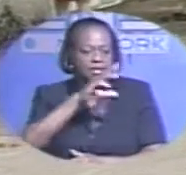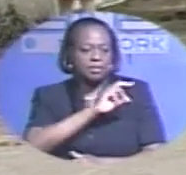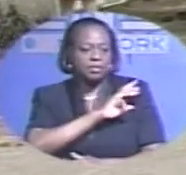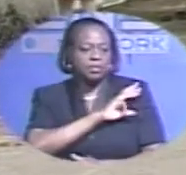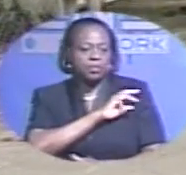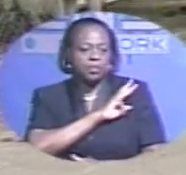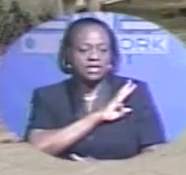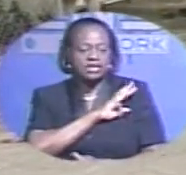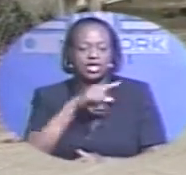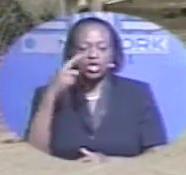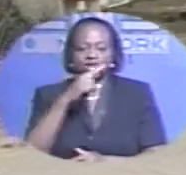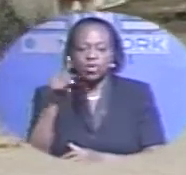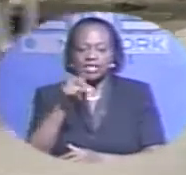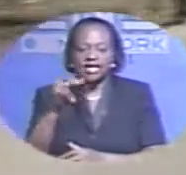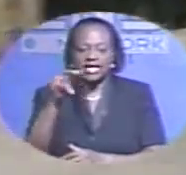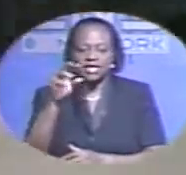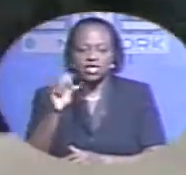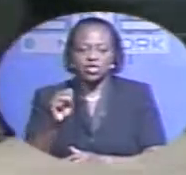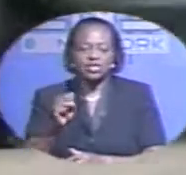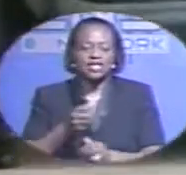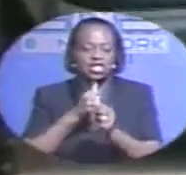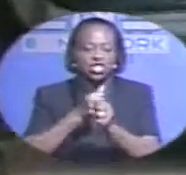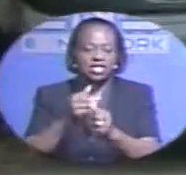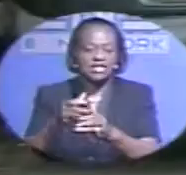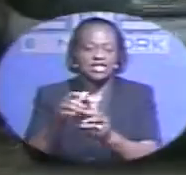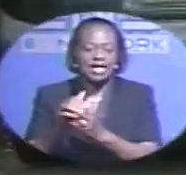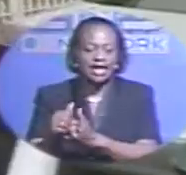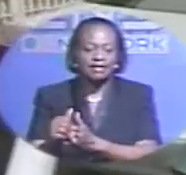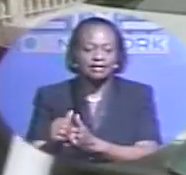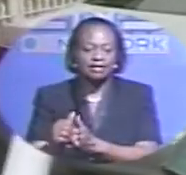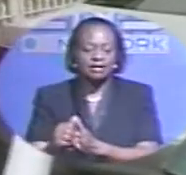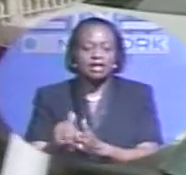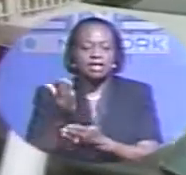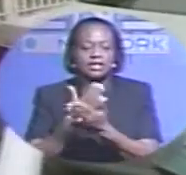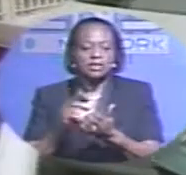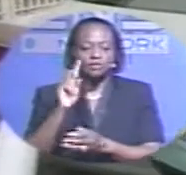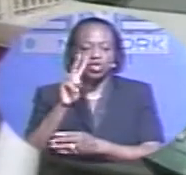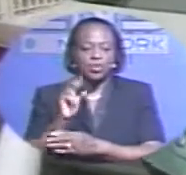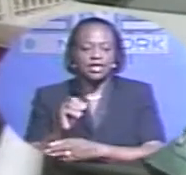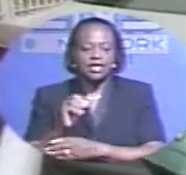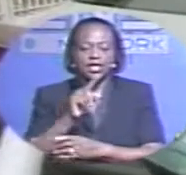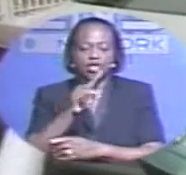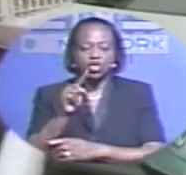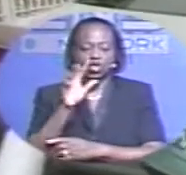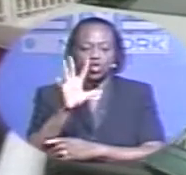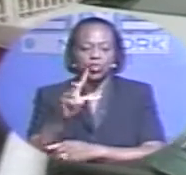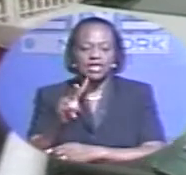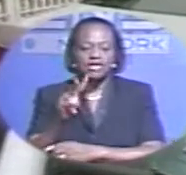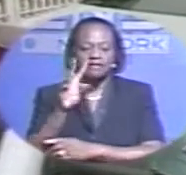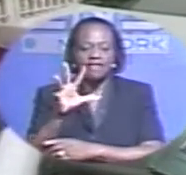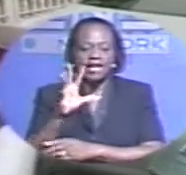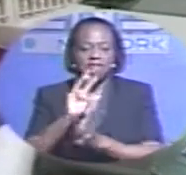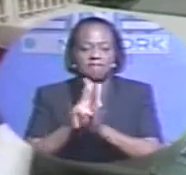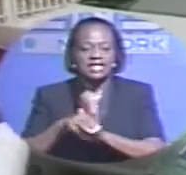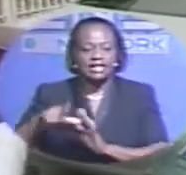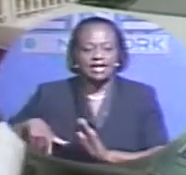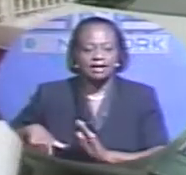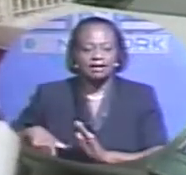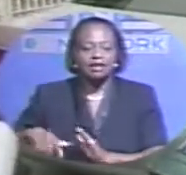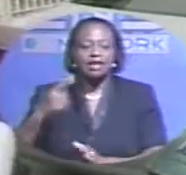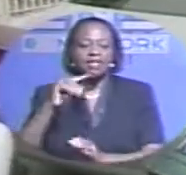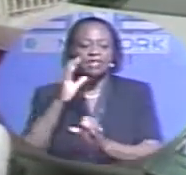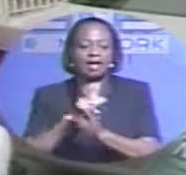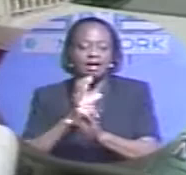led them to the Key West Street and Florida Court area. Some 20 to 25 minutes later, the vehicle ended up here